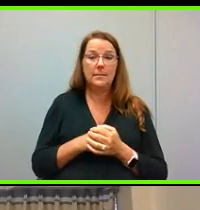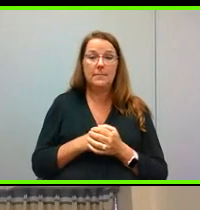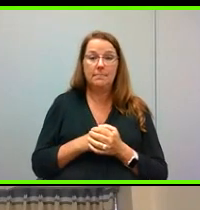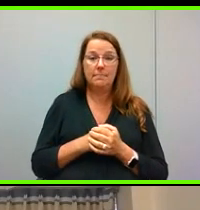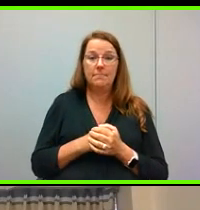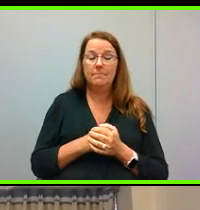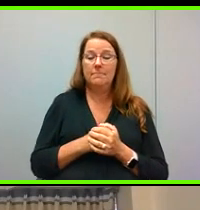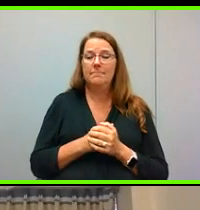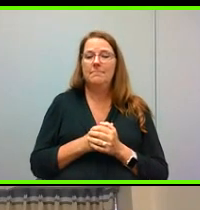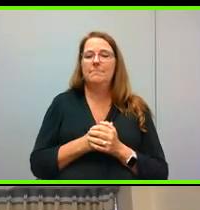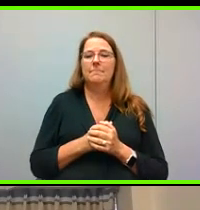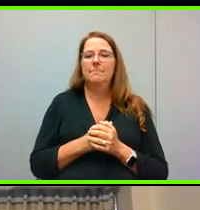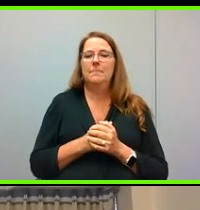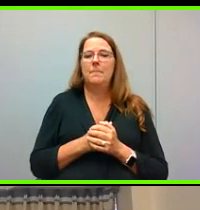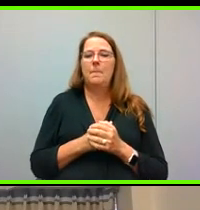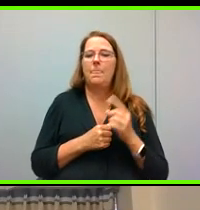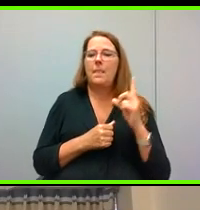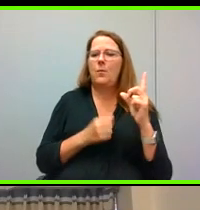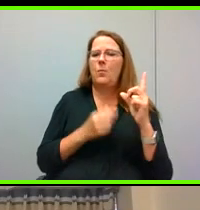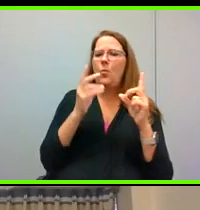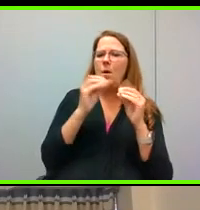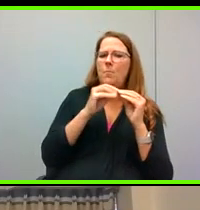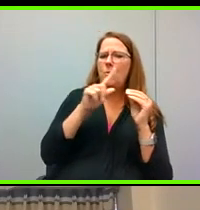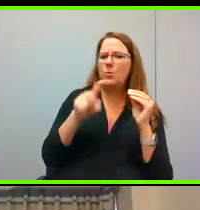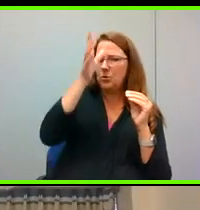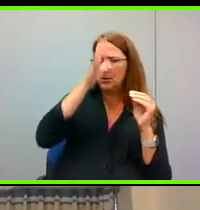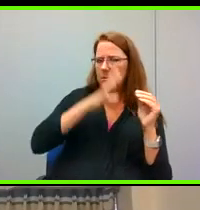I have one more question. Okay.